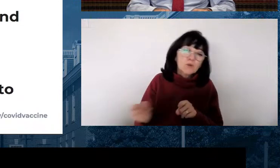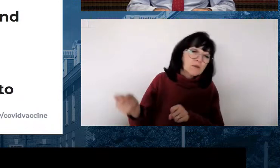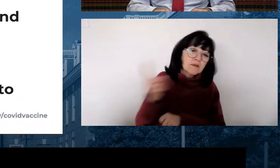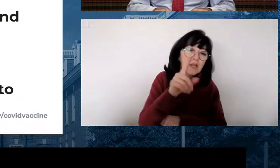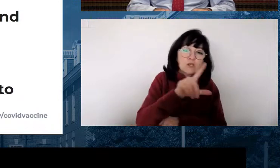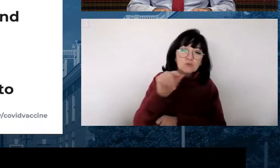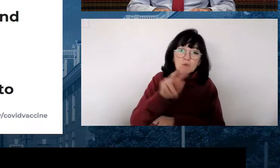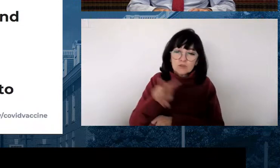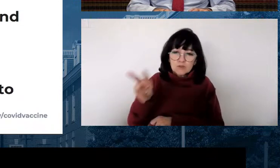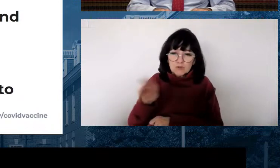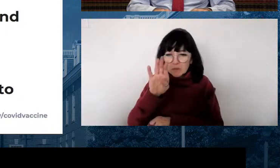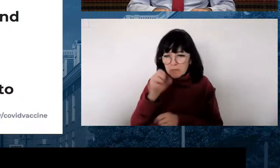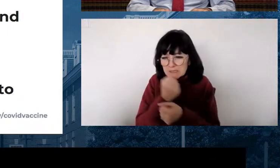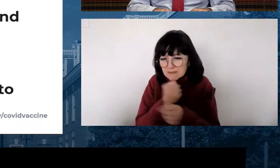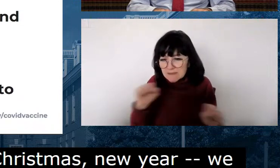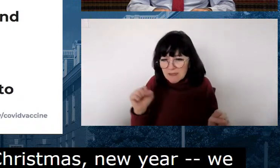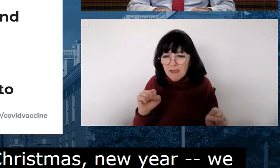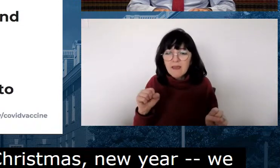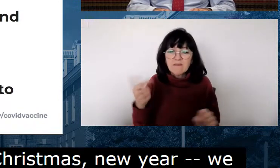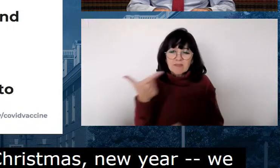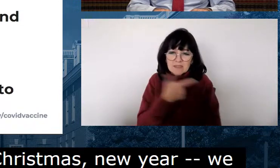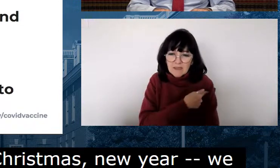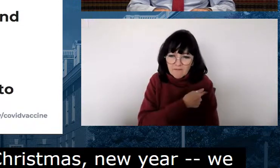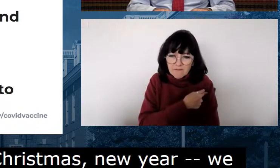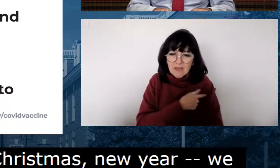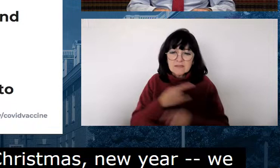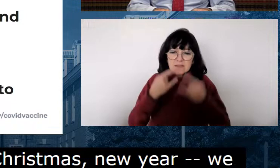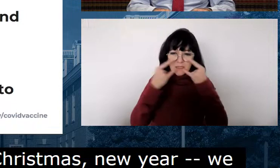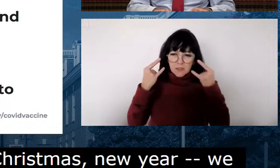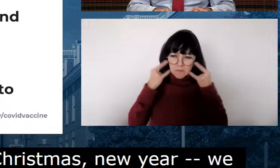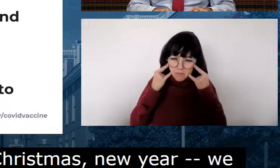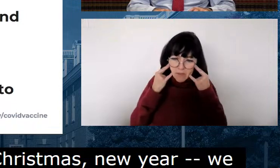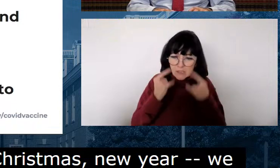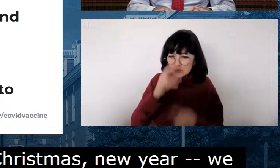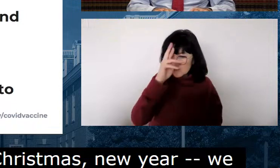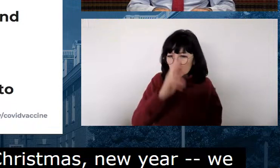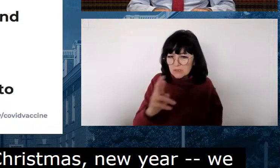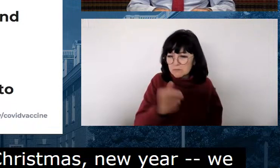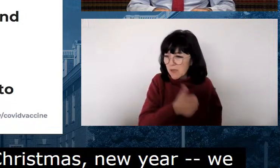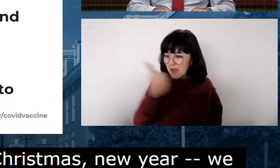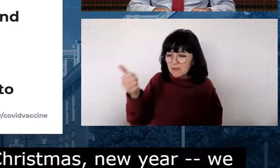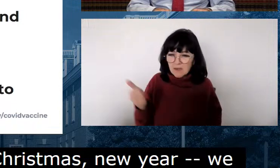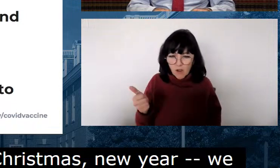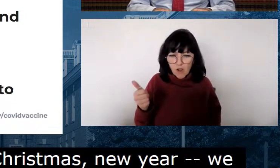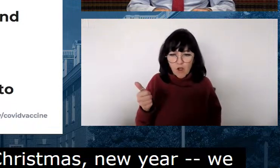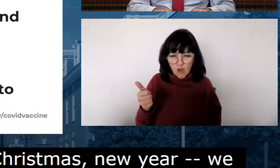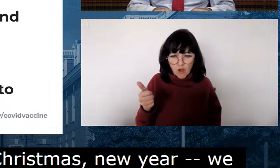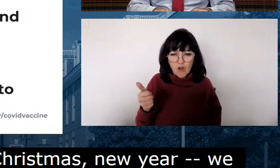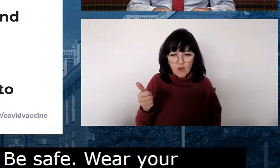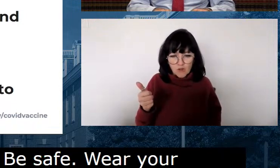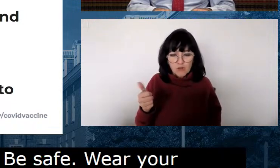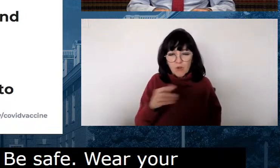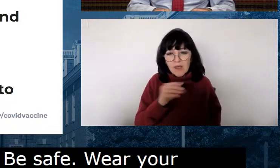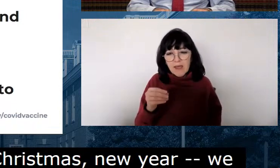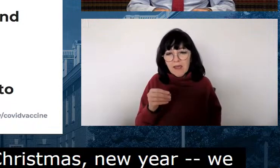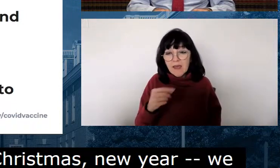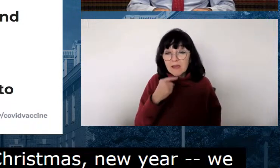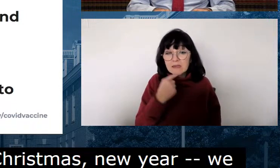get vaccinated, wear your mask, respect others, and say thank